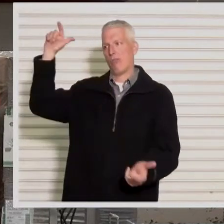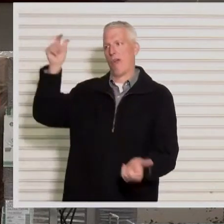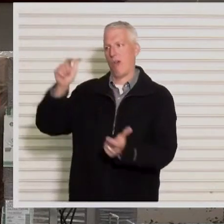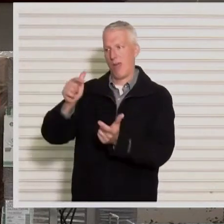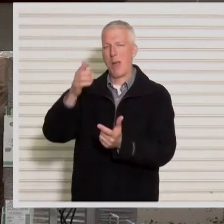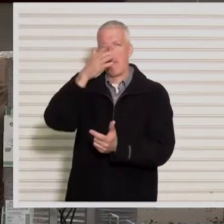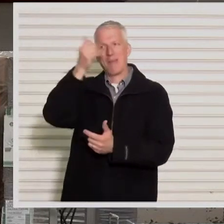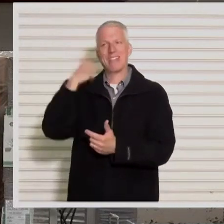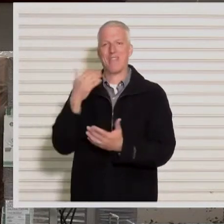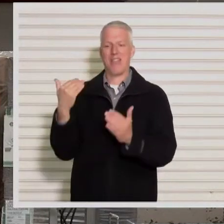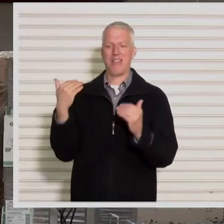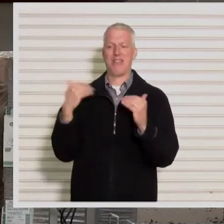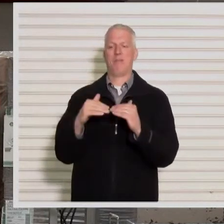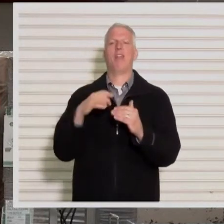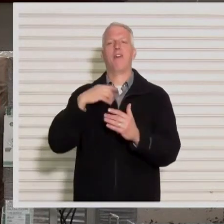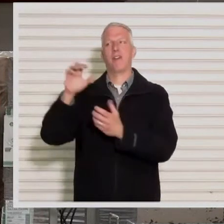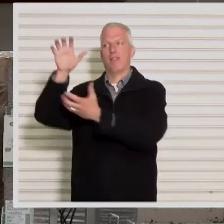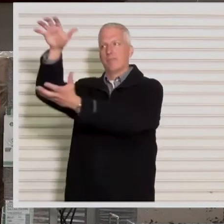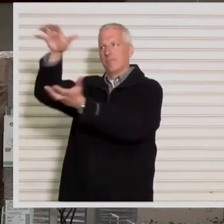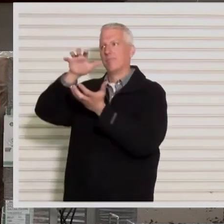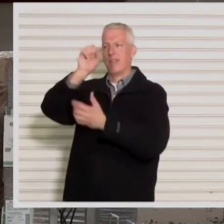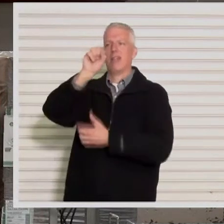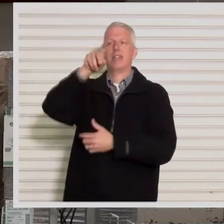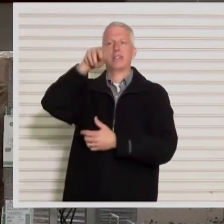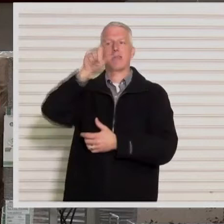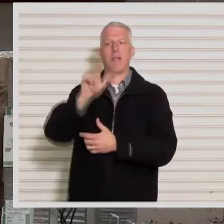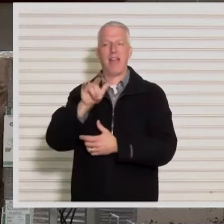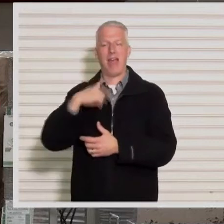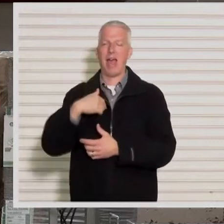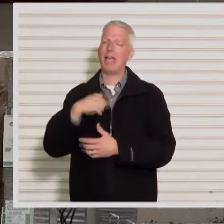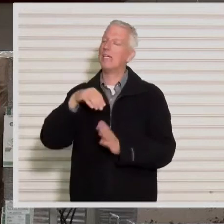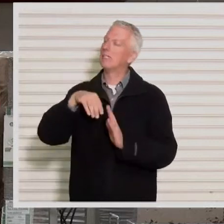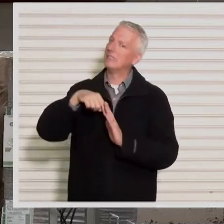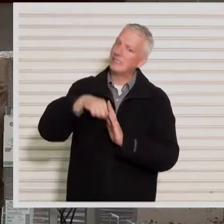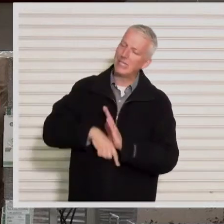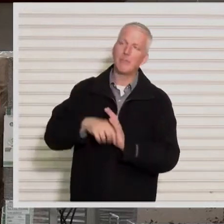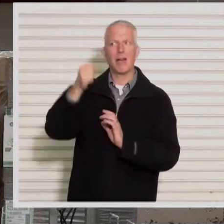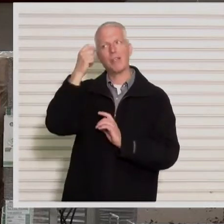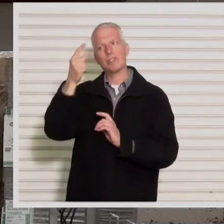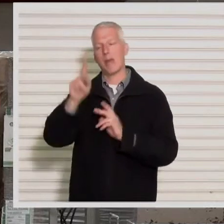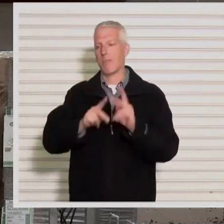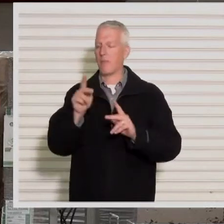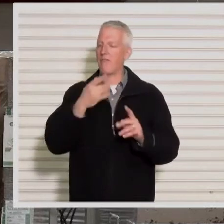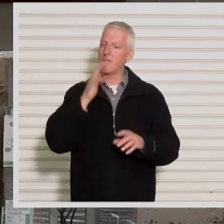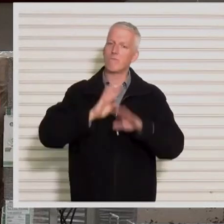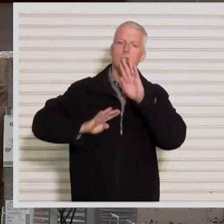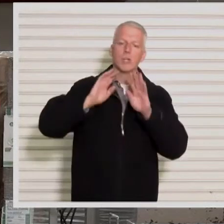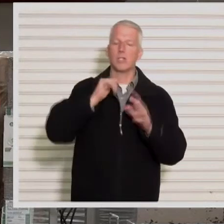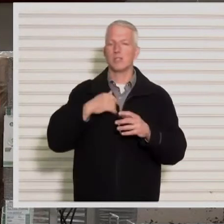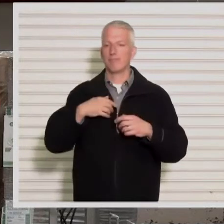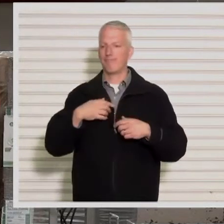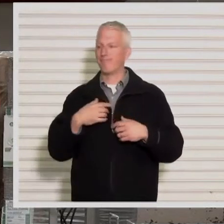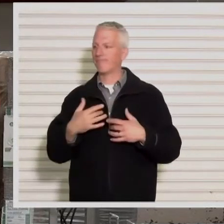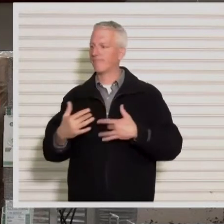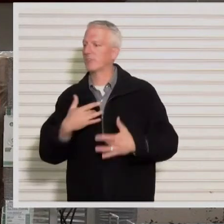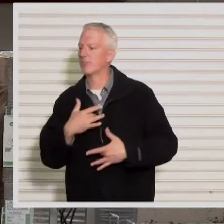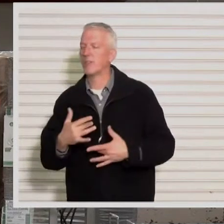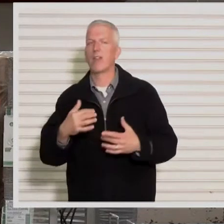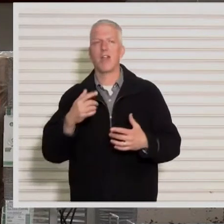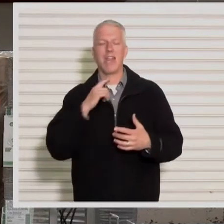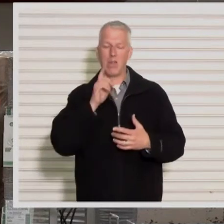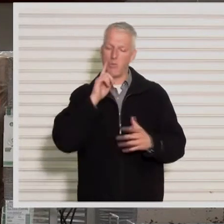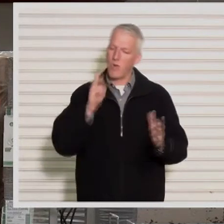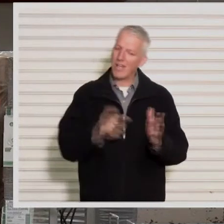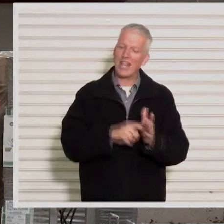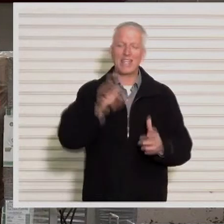sites because of those constraints on supply. I deeply understand that anxiety and deeply recognize the